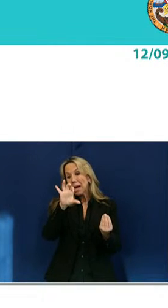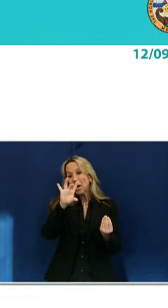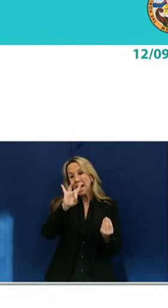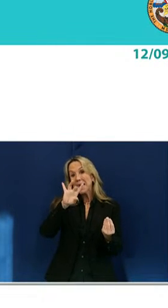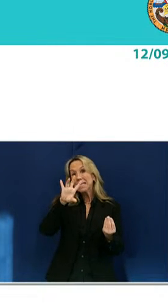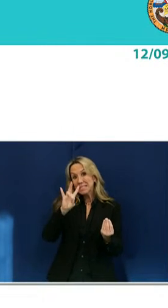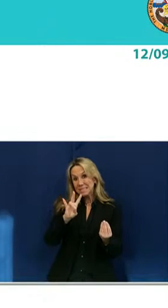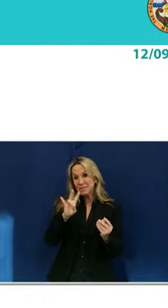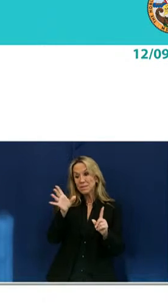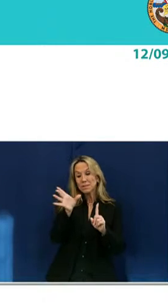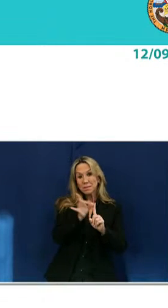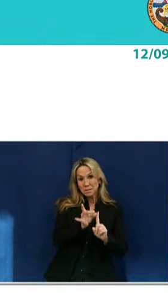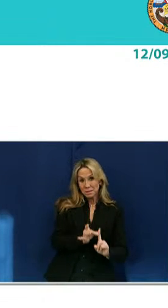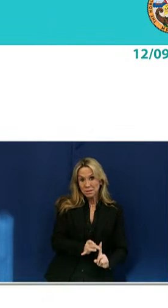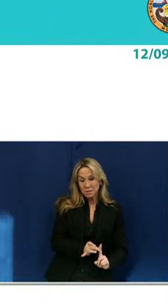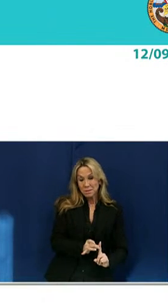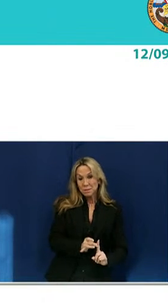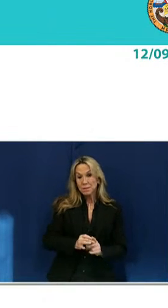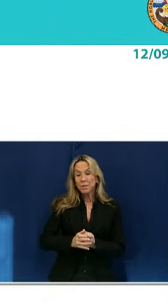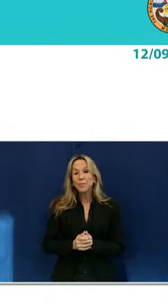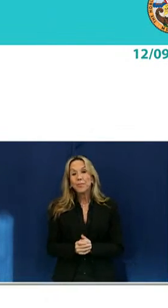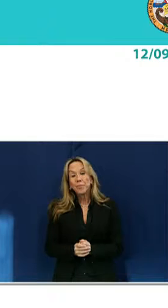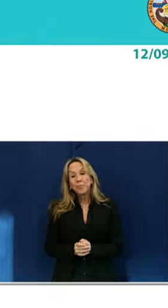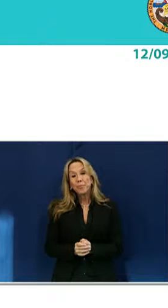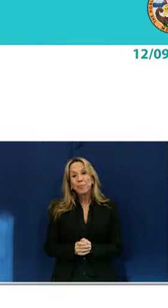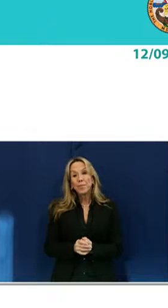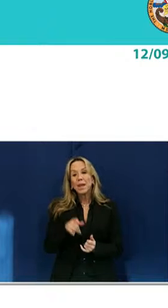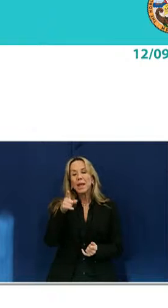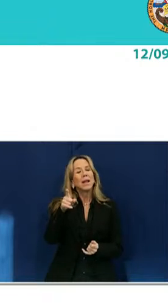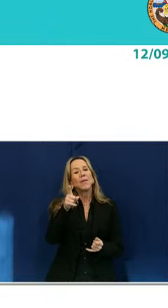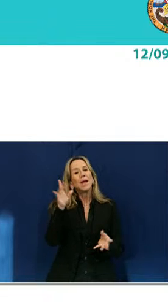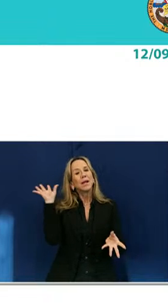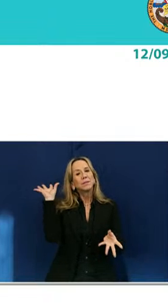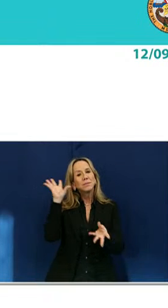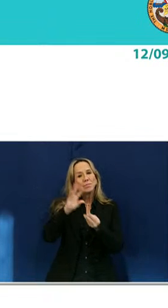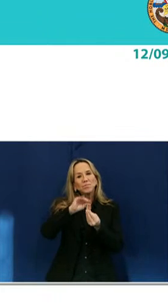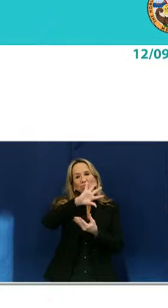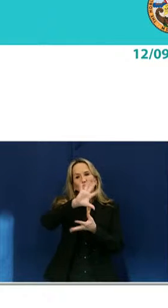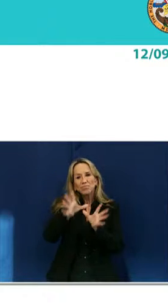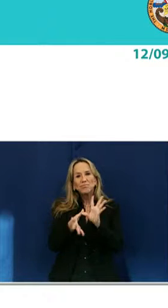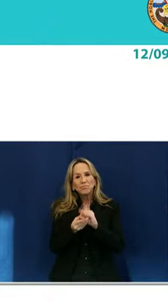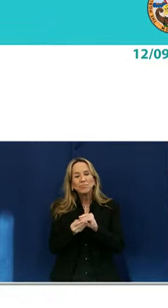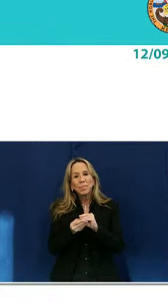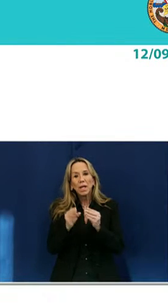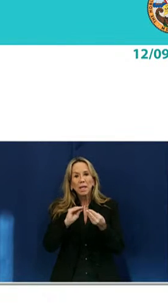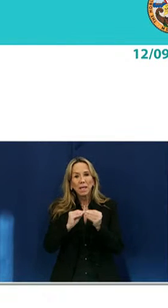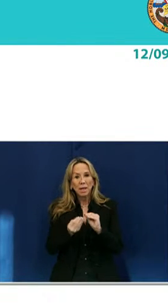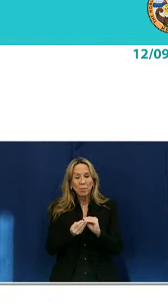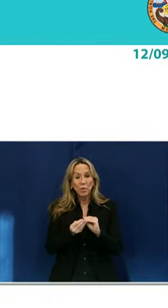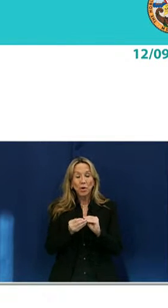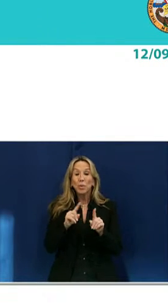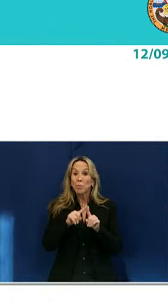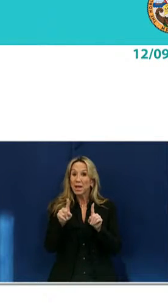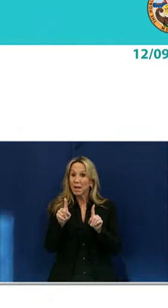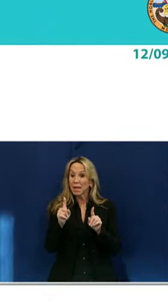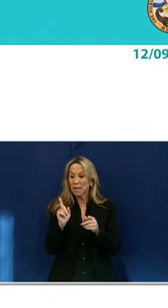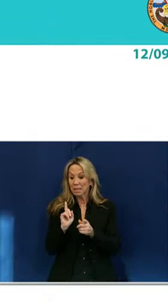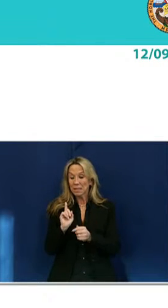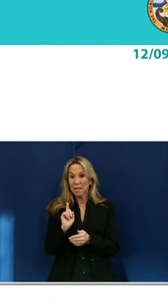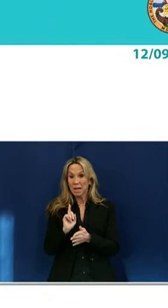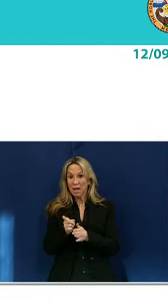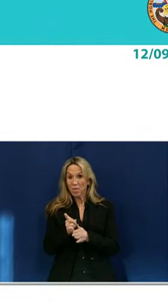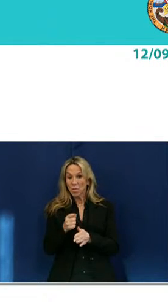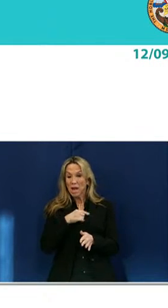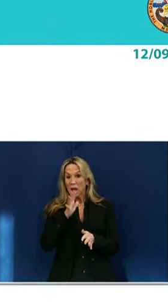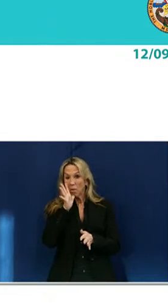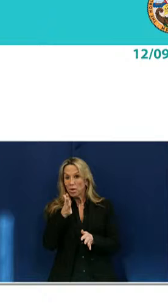4,987 cases. Now, this is a cumulative number, but in just a few minutes, I will share with you